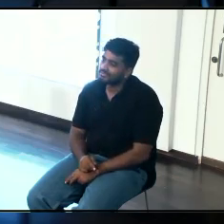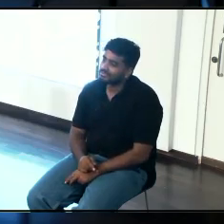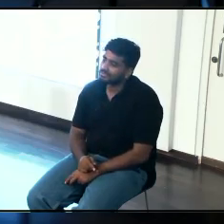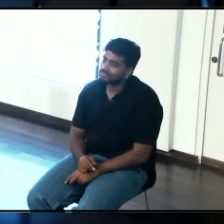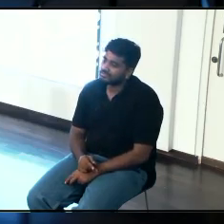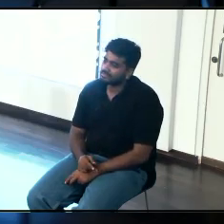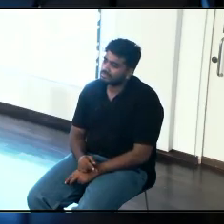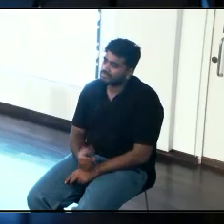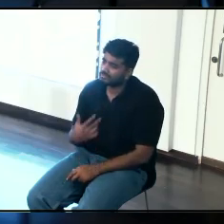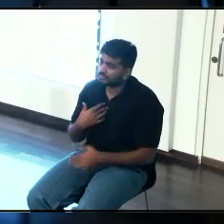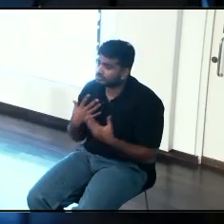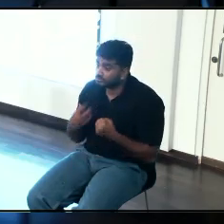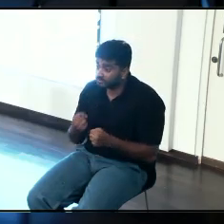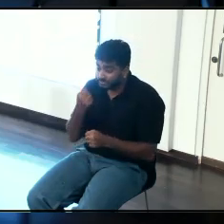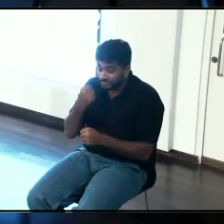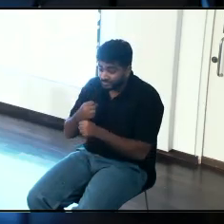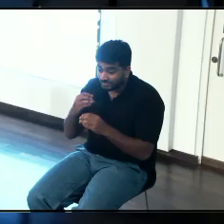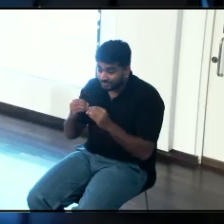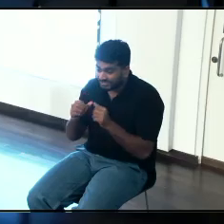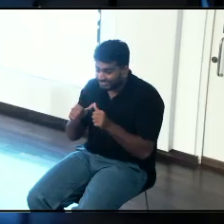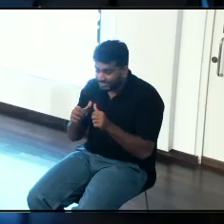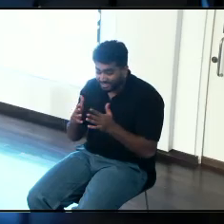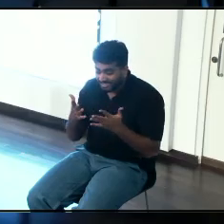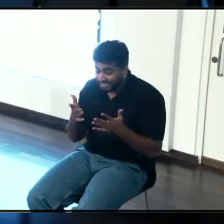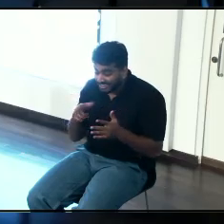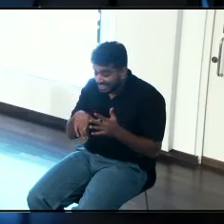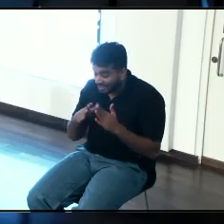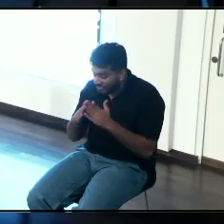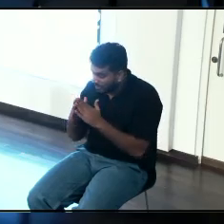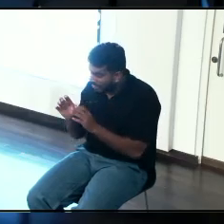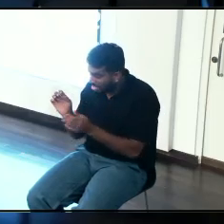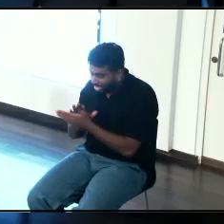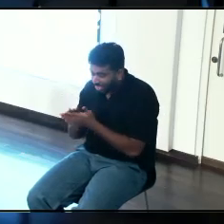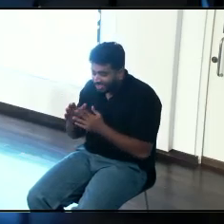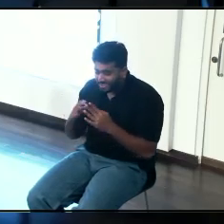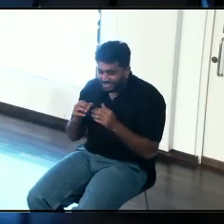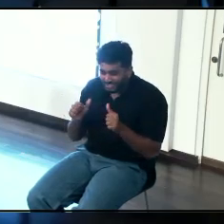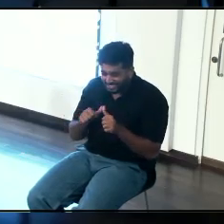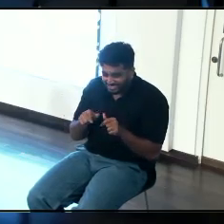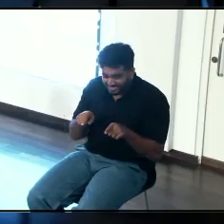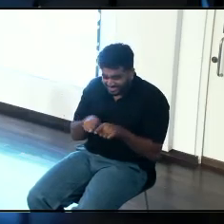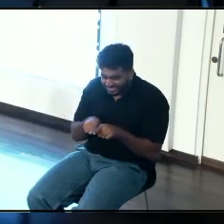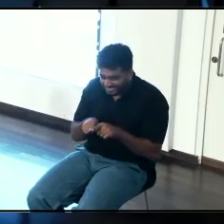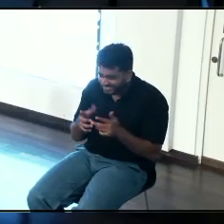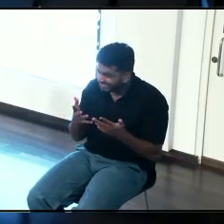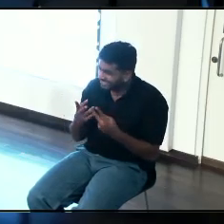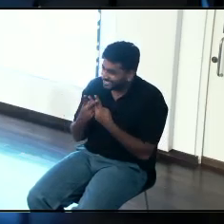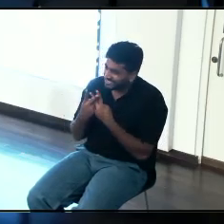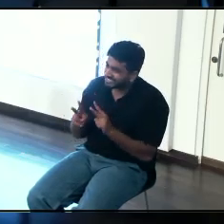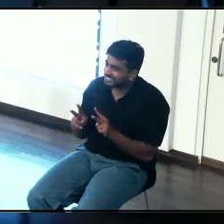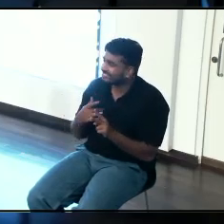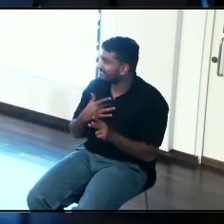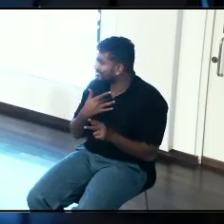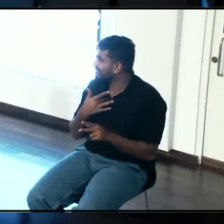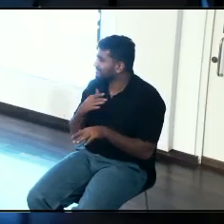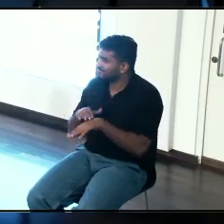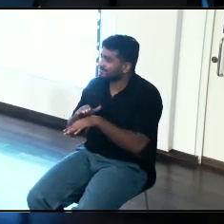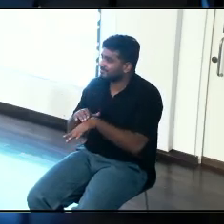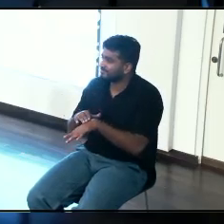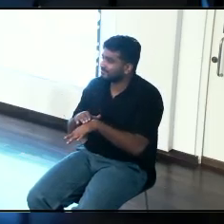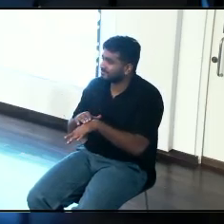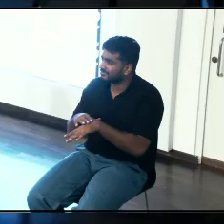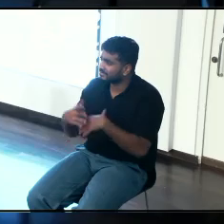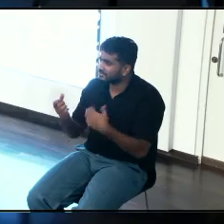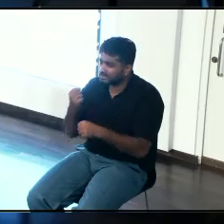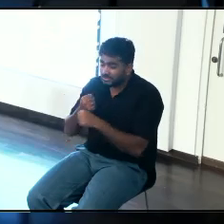thinking, what would Goa be without these homes? Exactly. So if you just think they didn't exist, let's just have cookie cutter flats and homes, what would